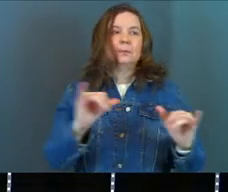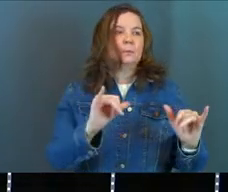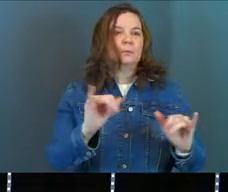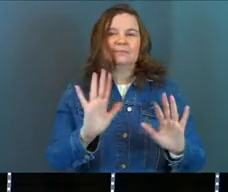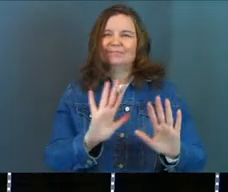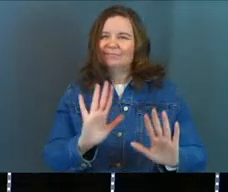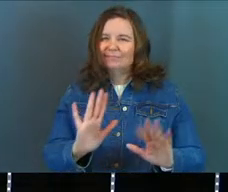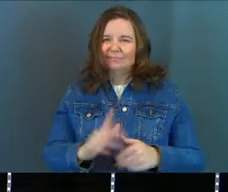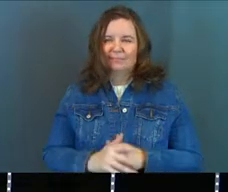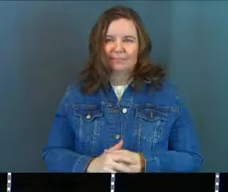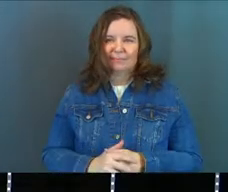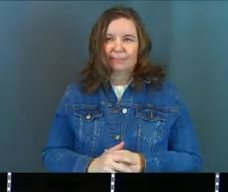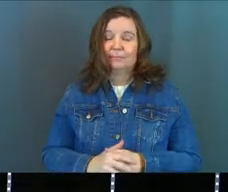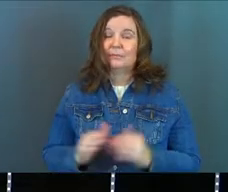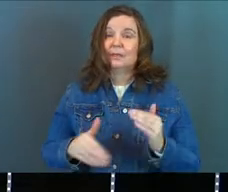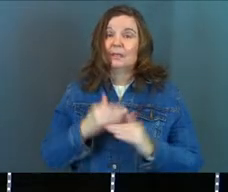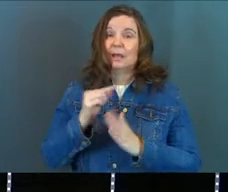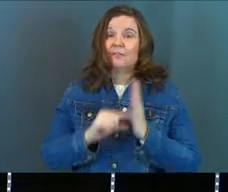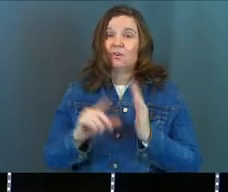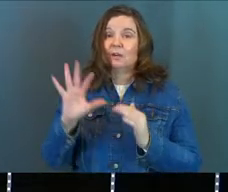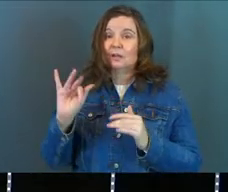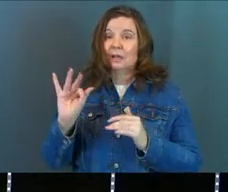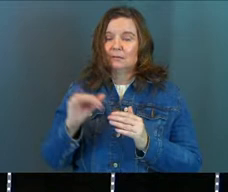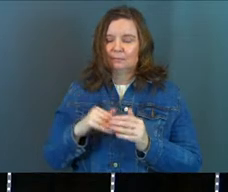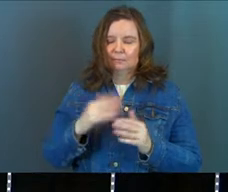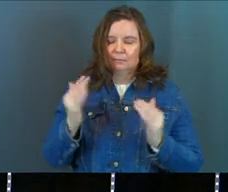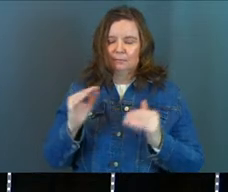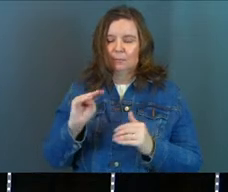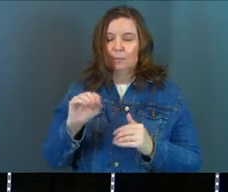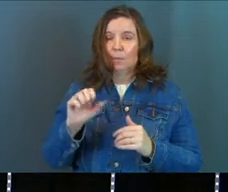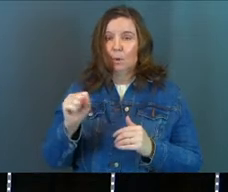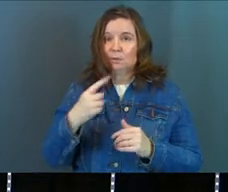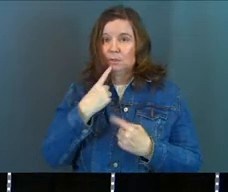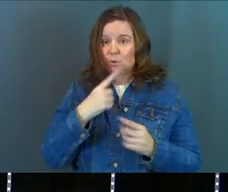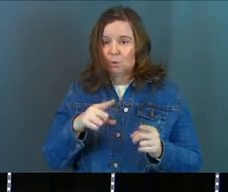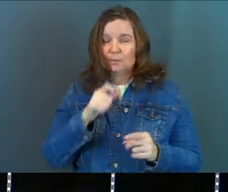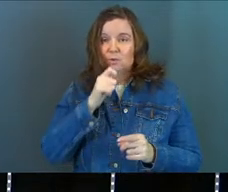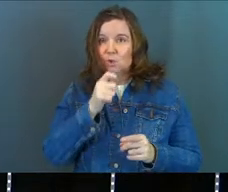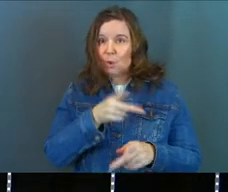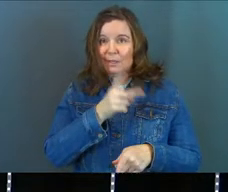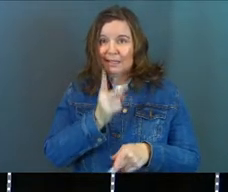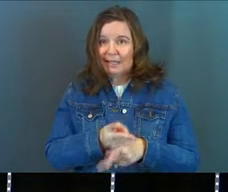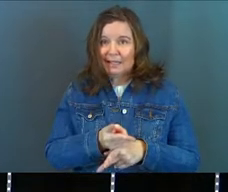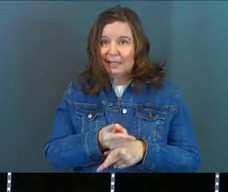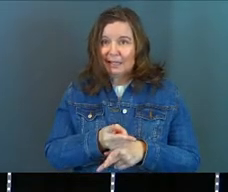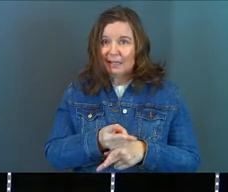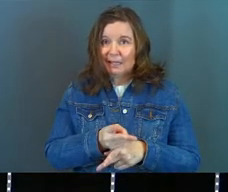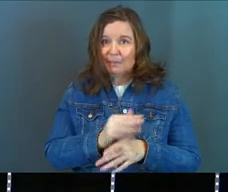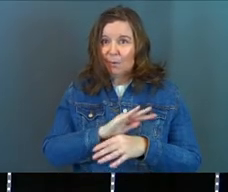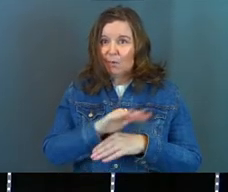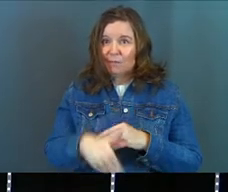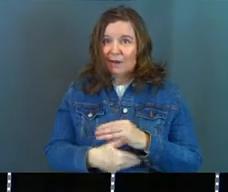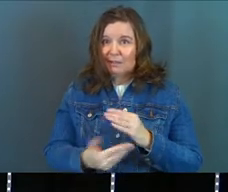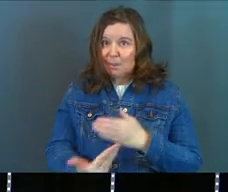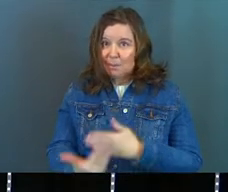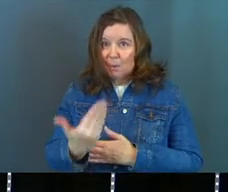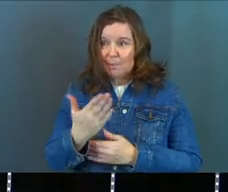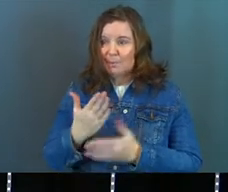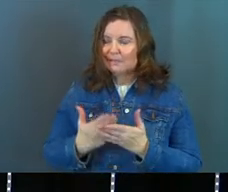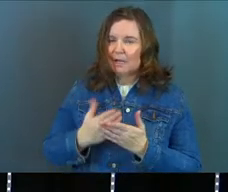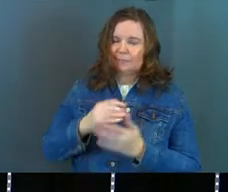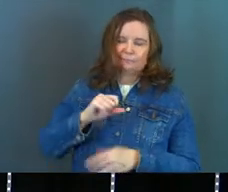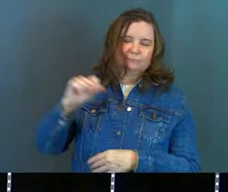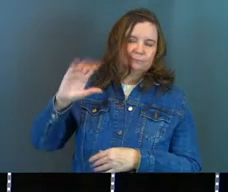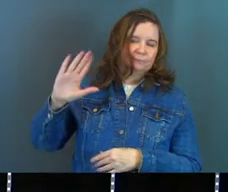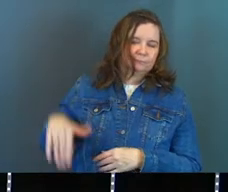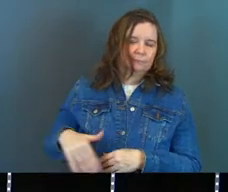gathers. Next, verse 19. Then Moses told them, do not keep any of it until the morning. But some of them didn't